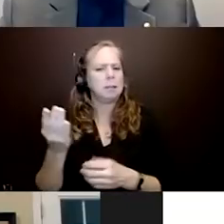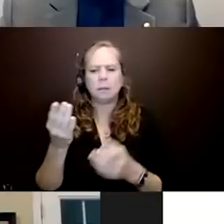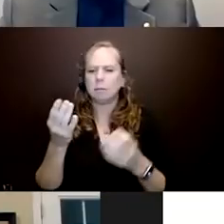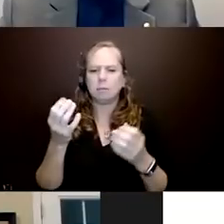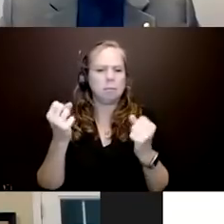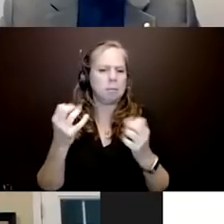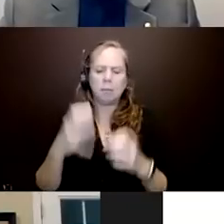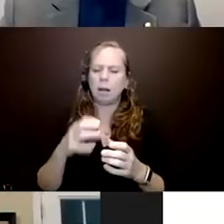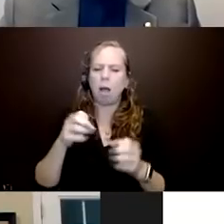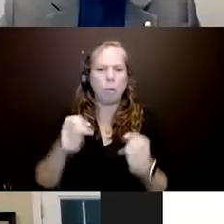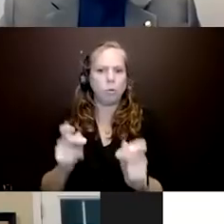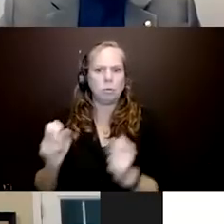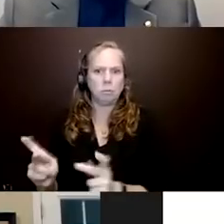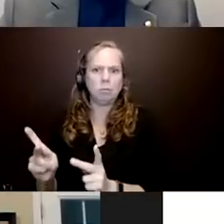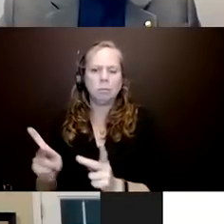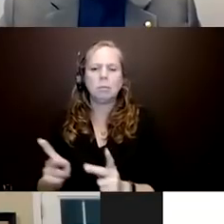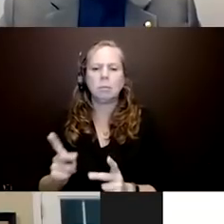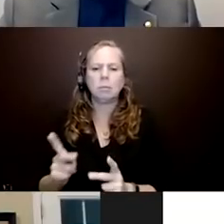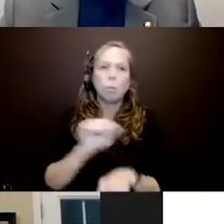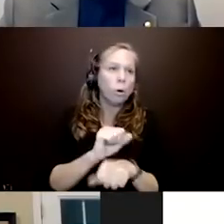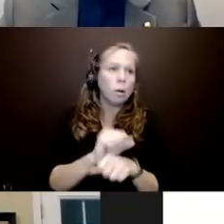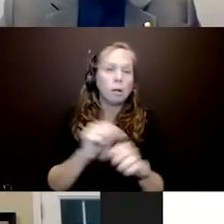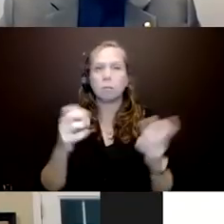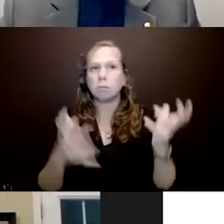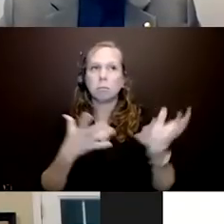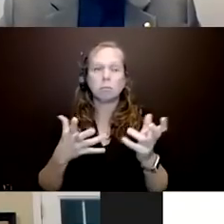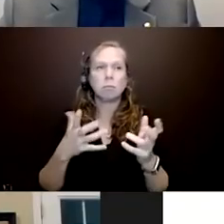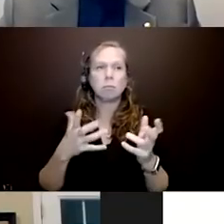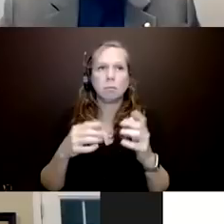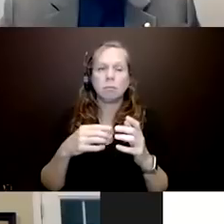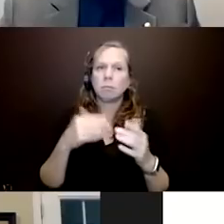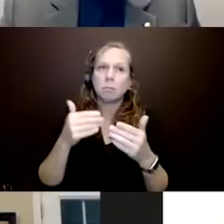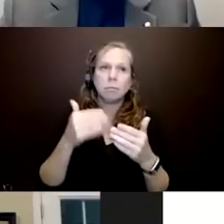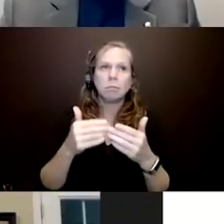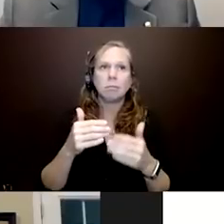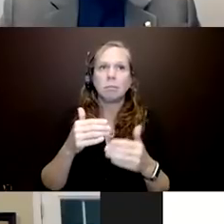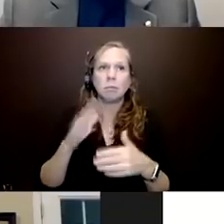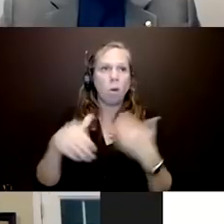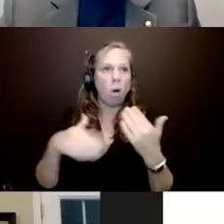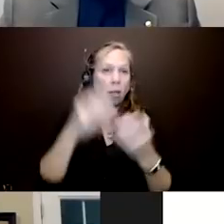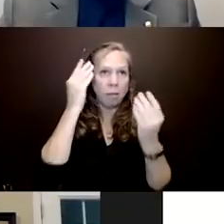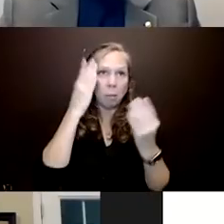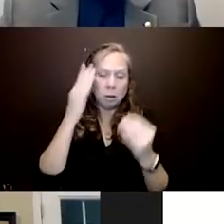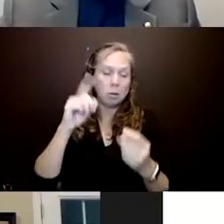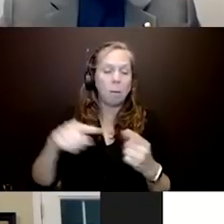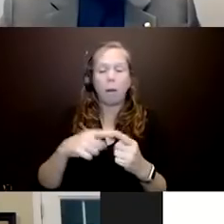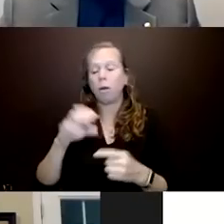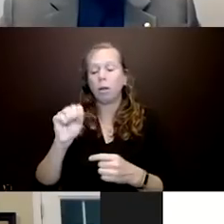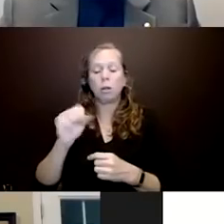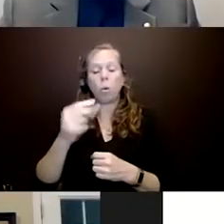been working a lot with looking at ways that we can roll out the information about Schoology. So I don't know if there's anything you want to add as